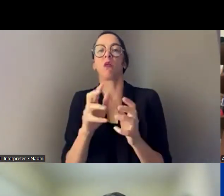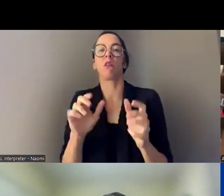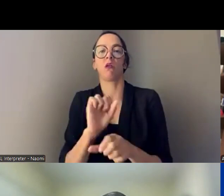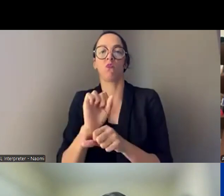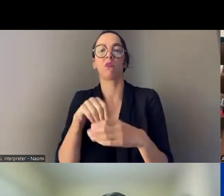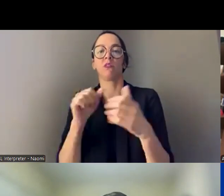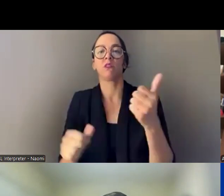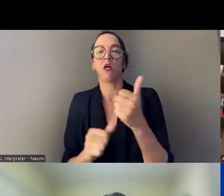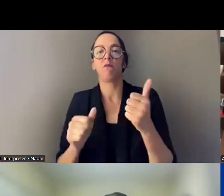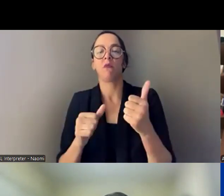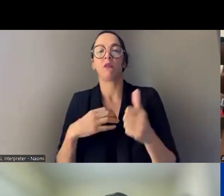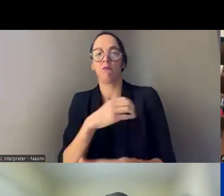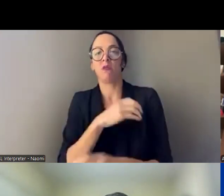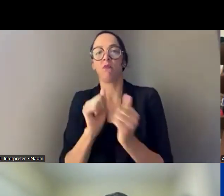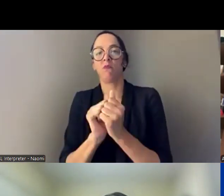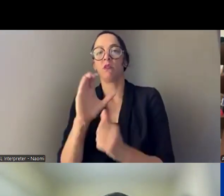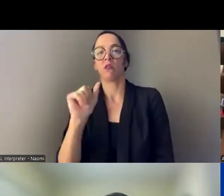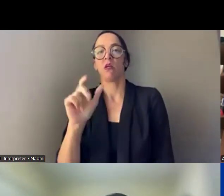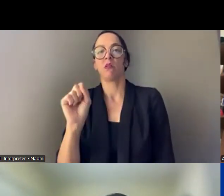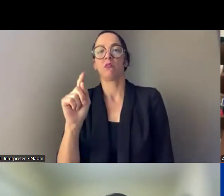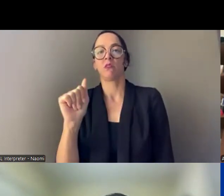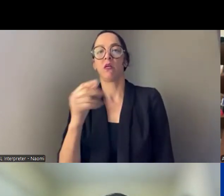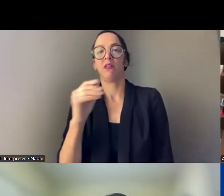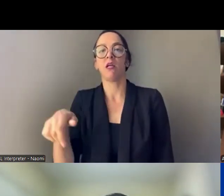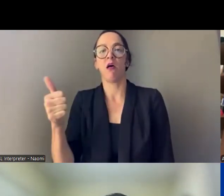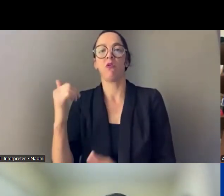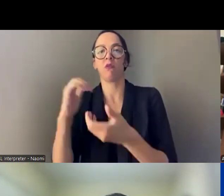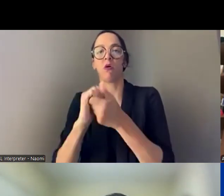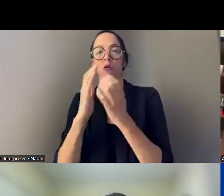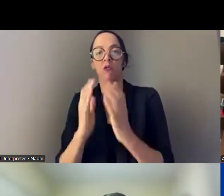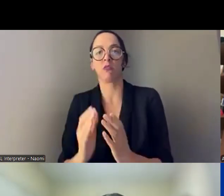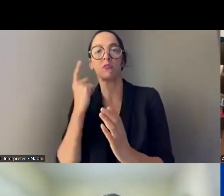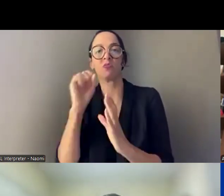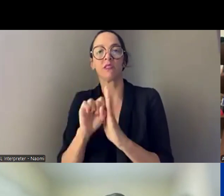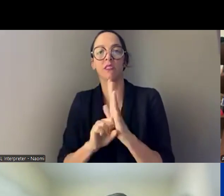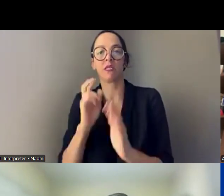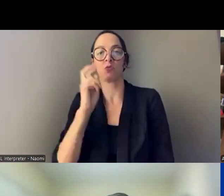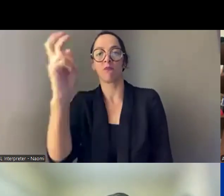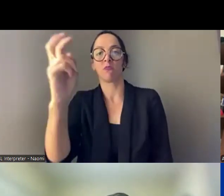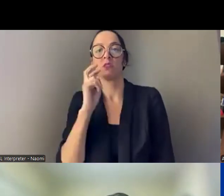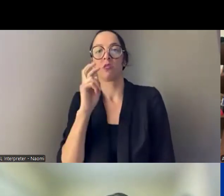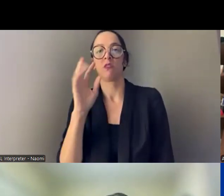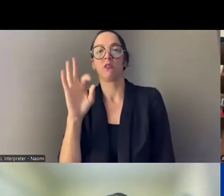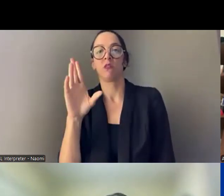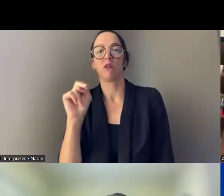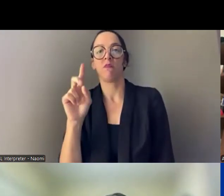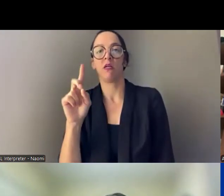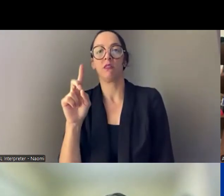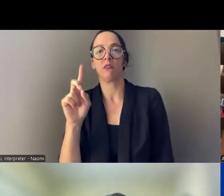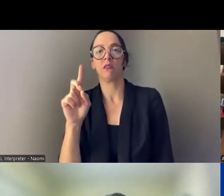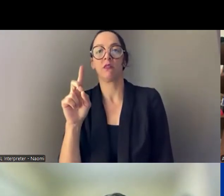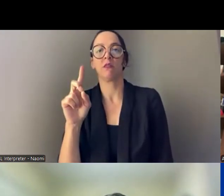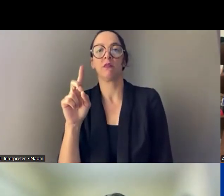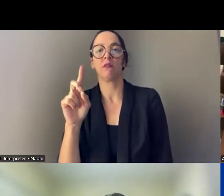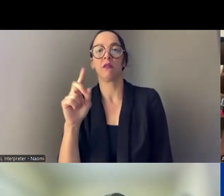CalSTA and other partners with the state transportation. And so I just really